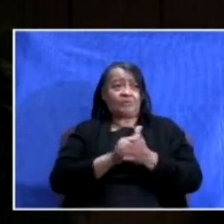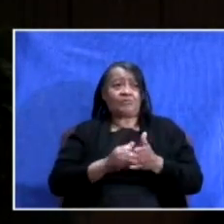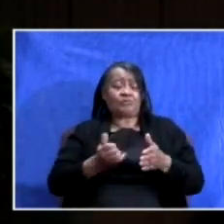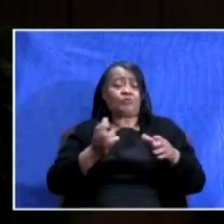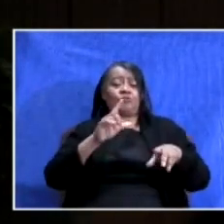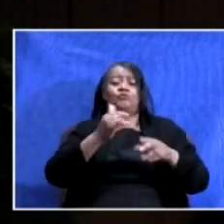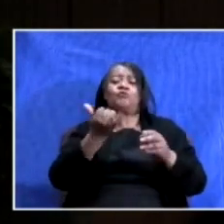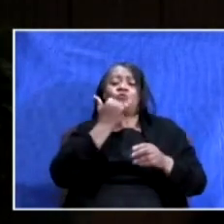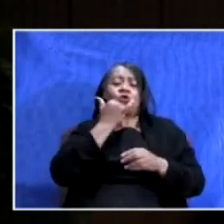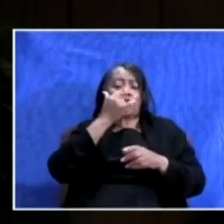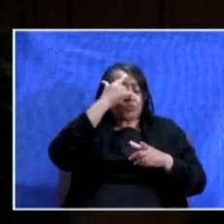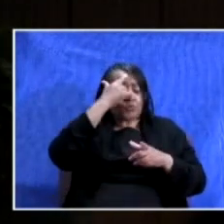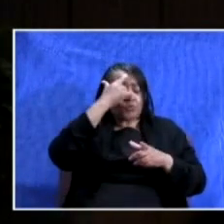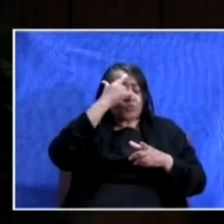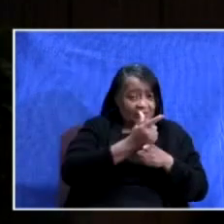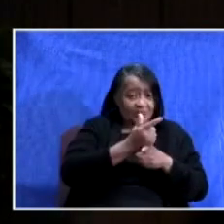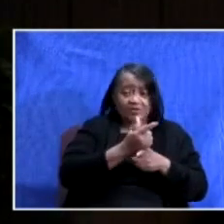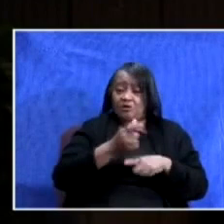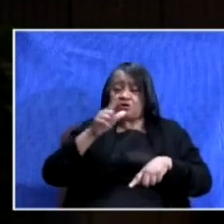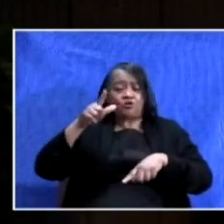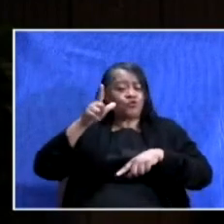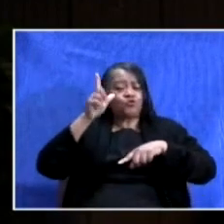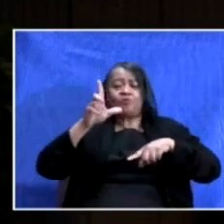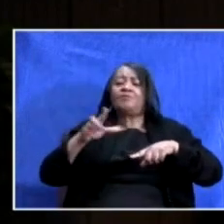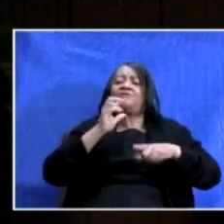wrong, brother. It's not that you can't.